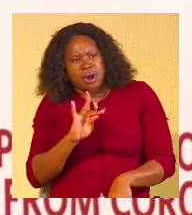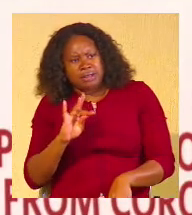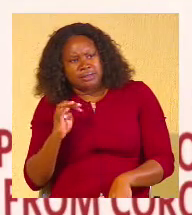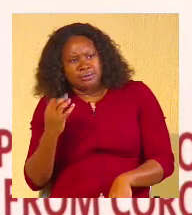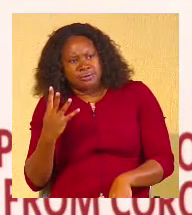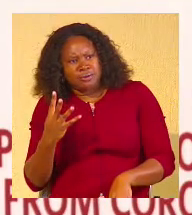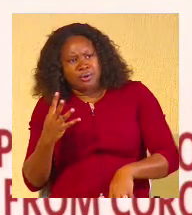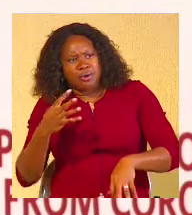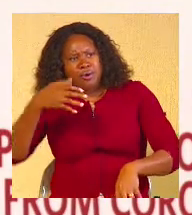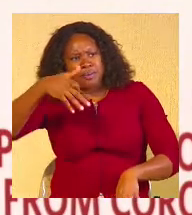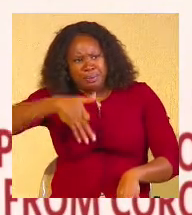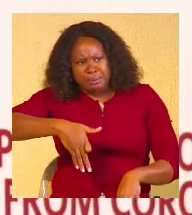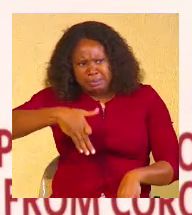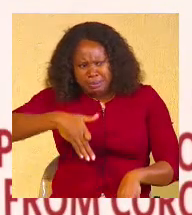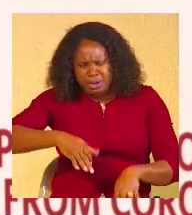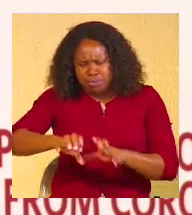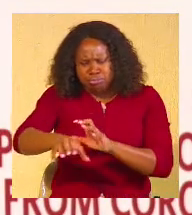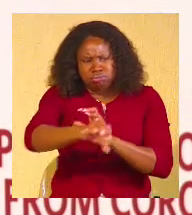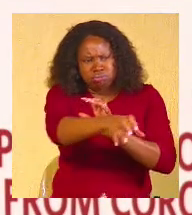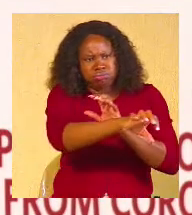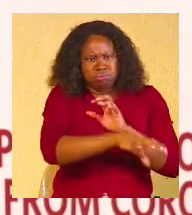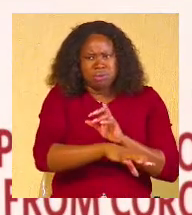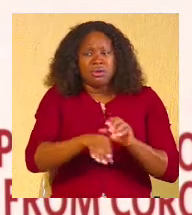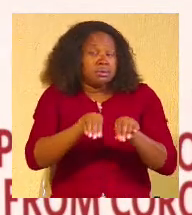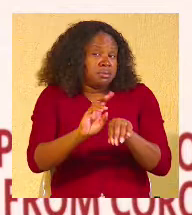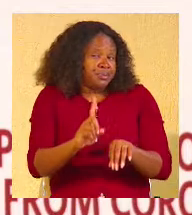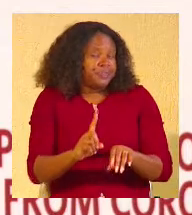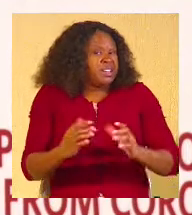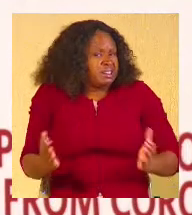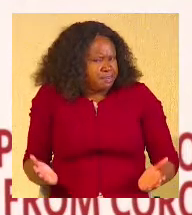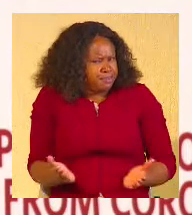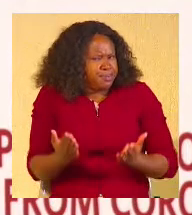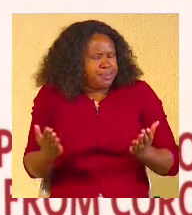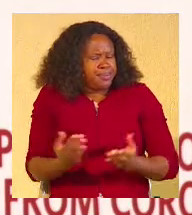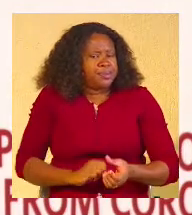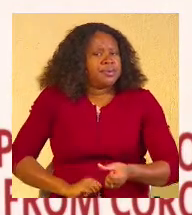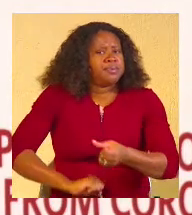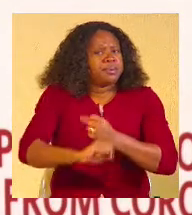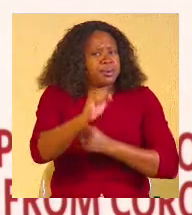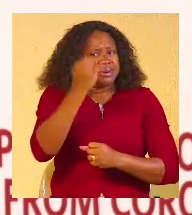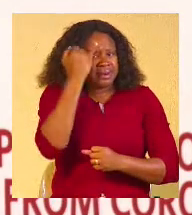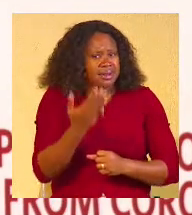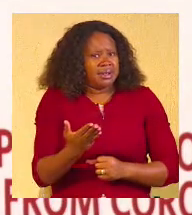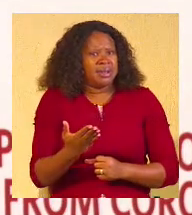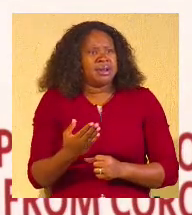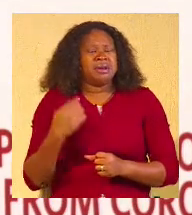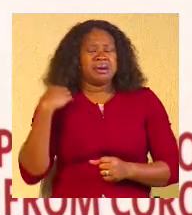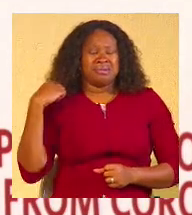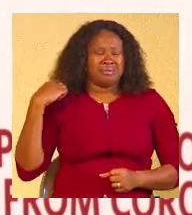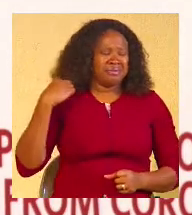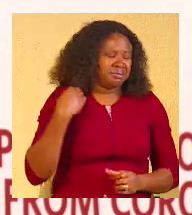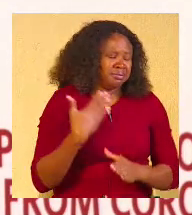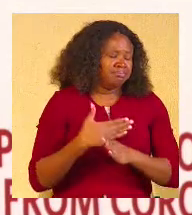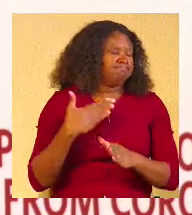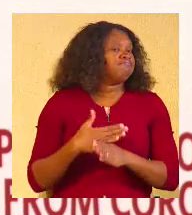484 across the country, will be mobilized to support this initiative on a voluntary